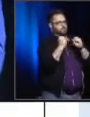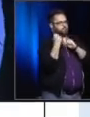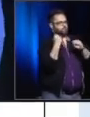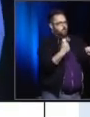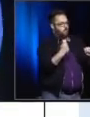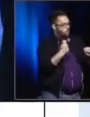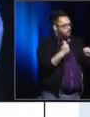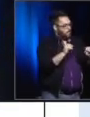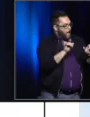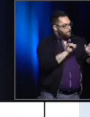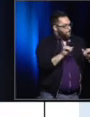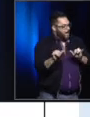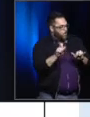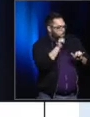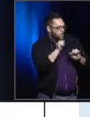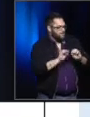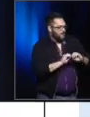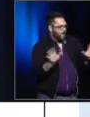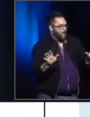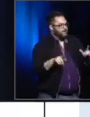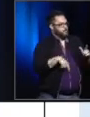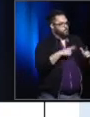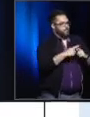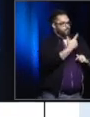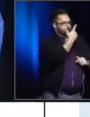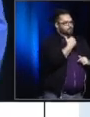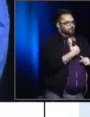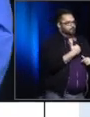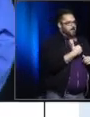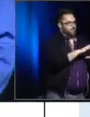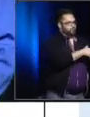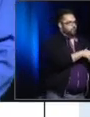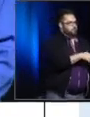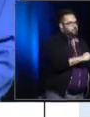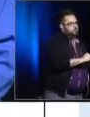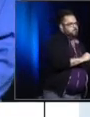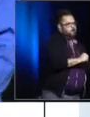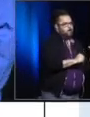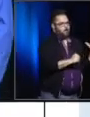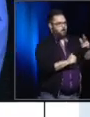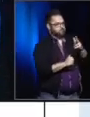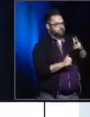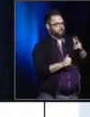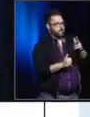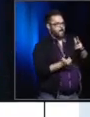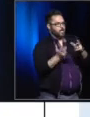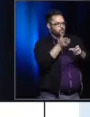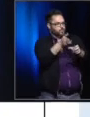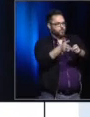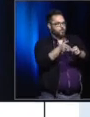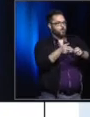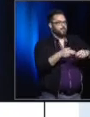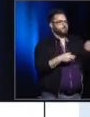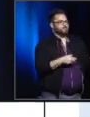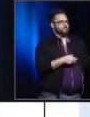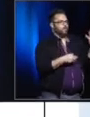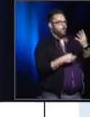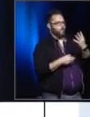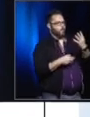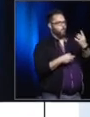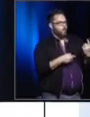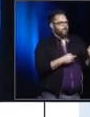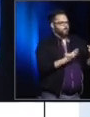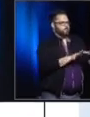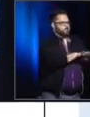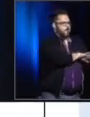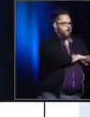in that third panel when the rascals joined. And notice how only 3 of the rascals joined. One of them died, and the other one,